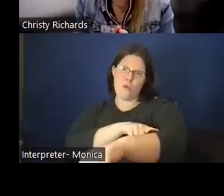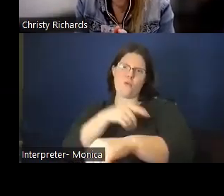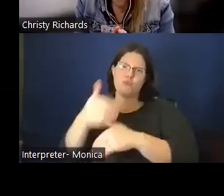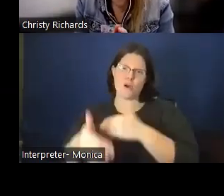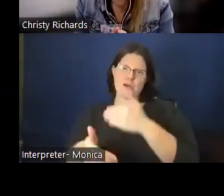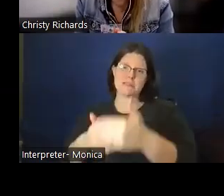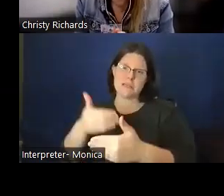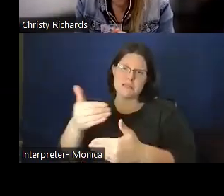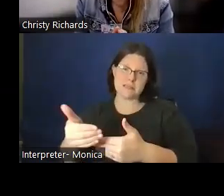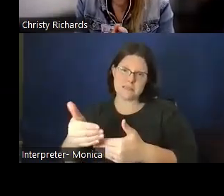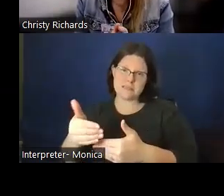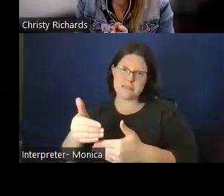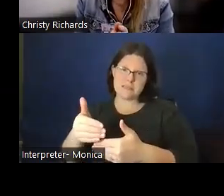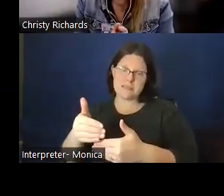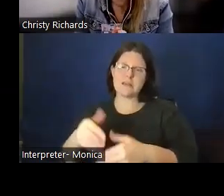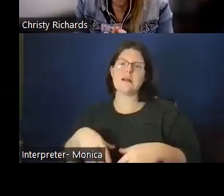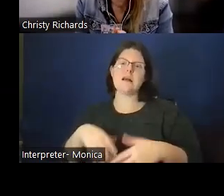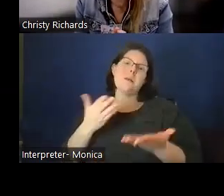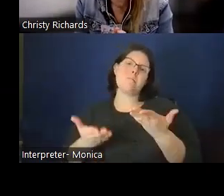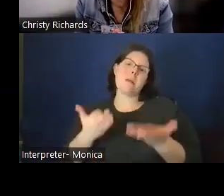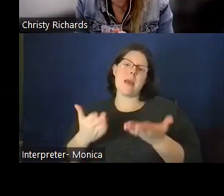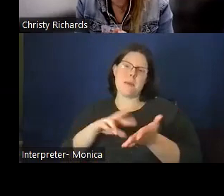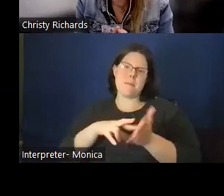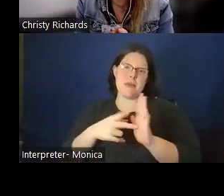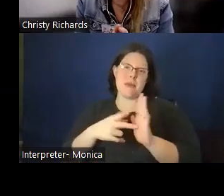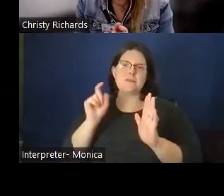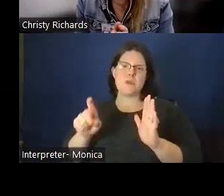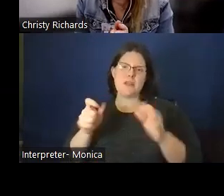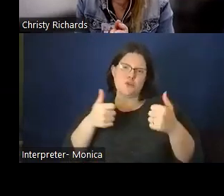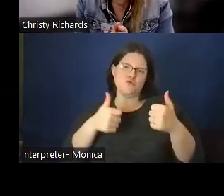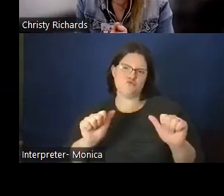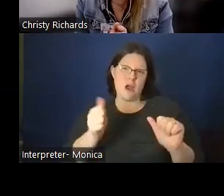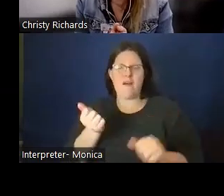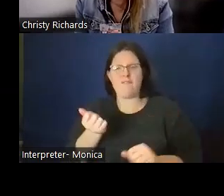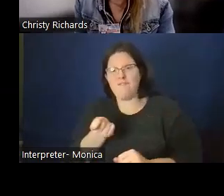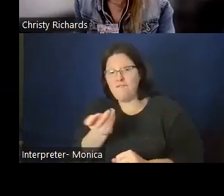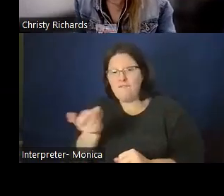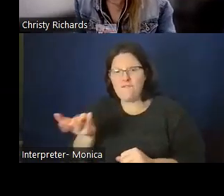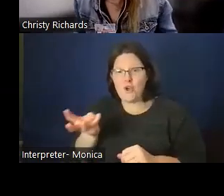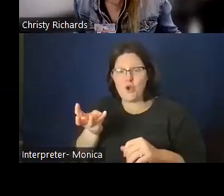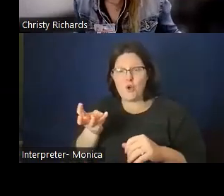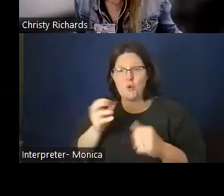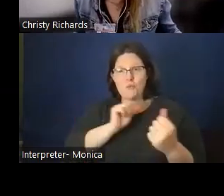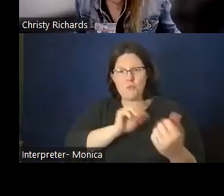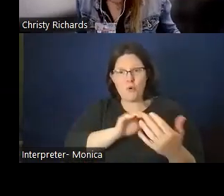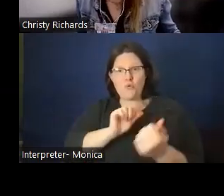This may mean that you need to try a few different things.